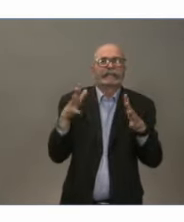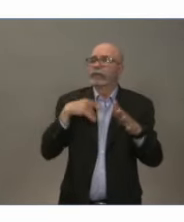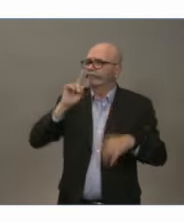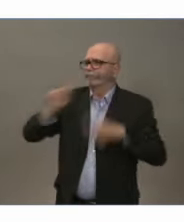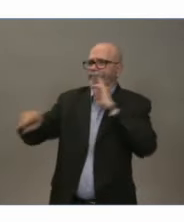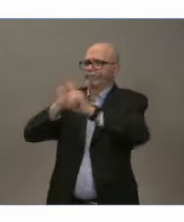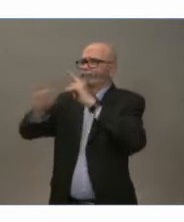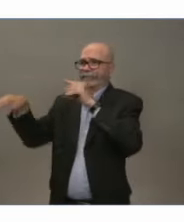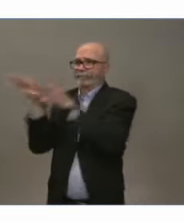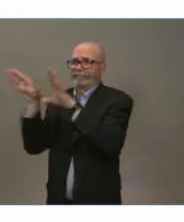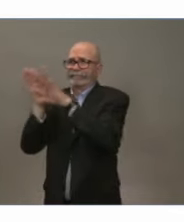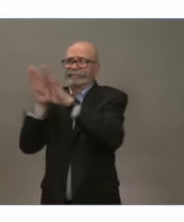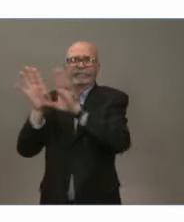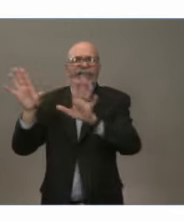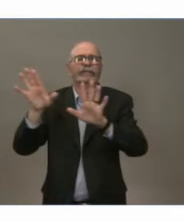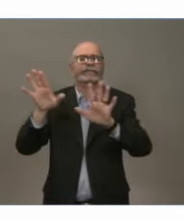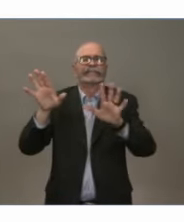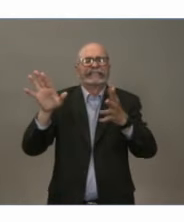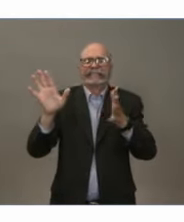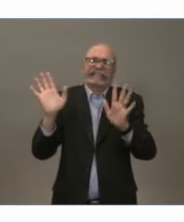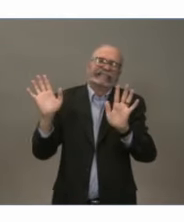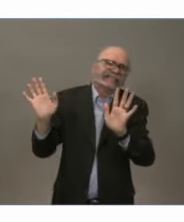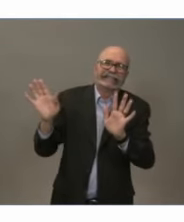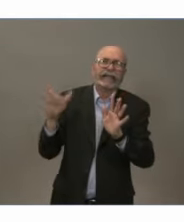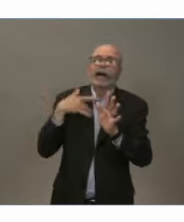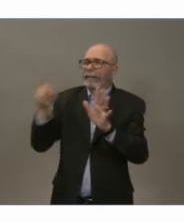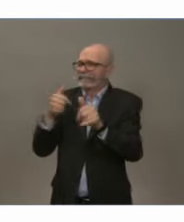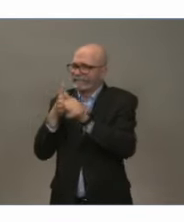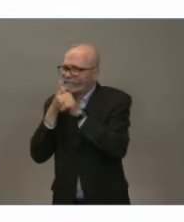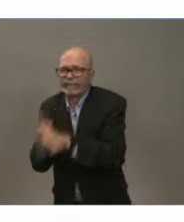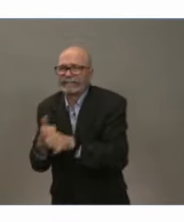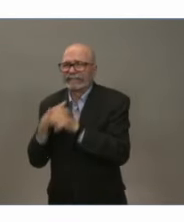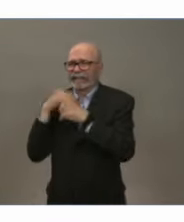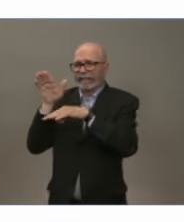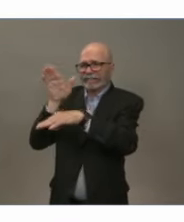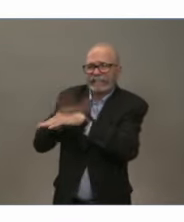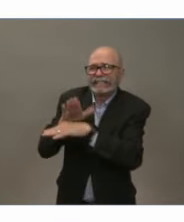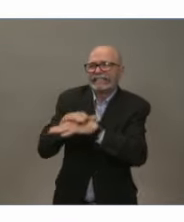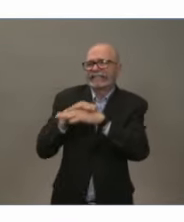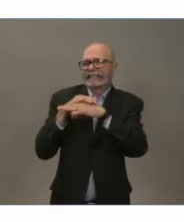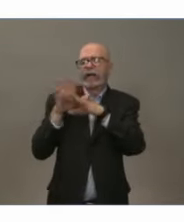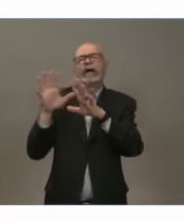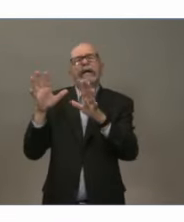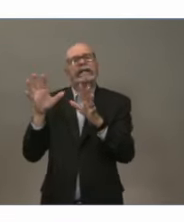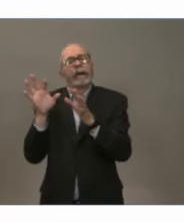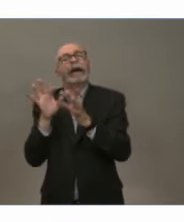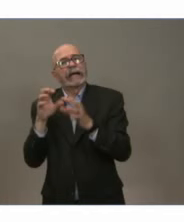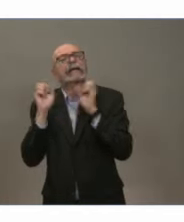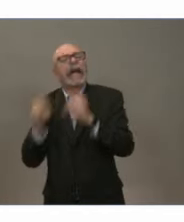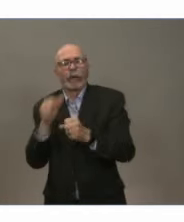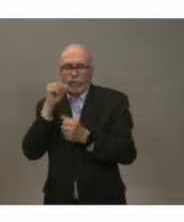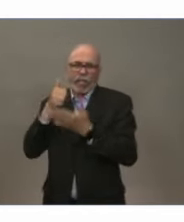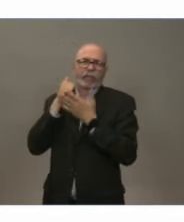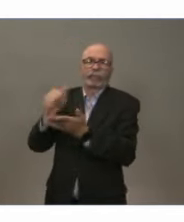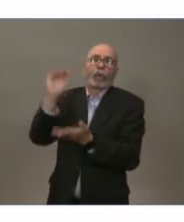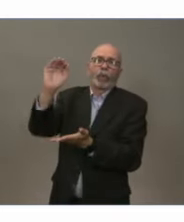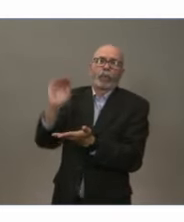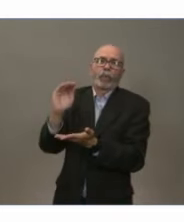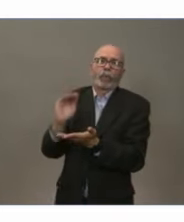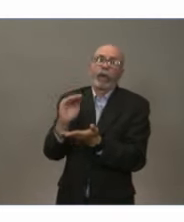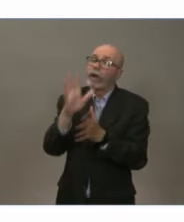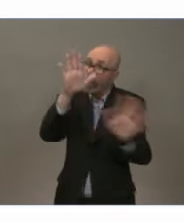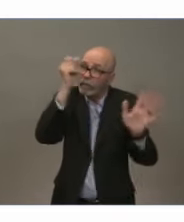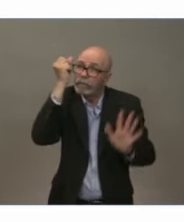policy, be able to ensure that we follow those, will allow our system to be able to manage COVID-19 in our province if we follow the